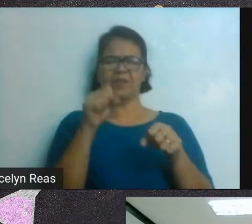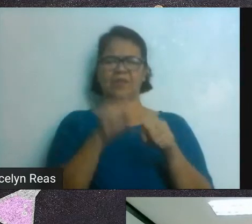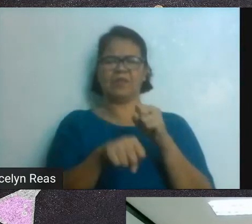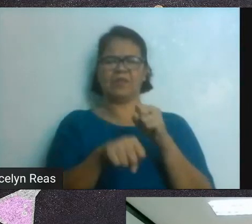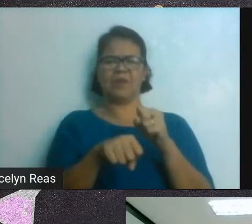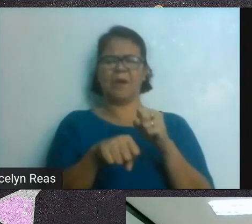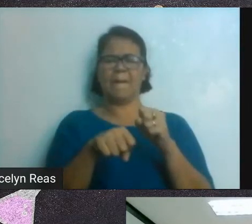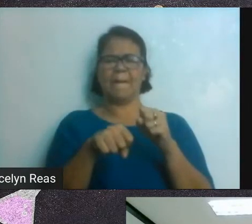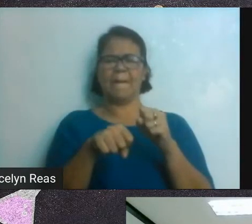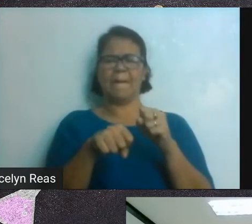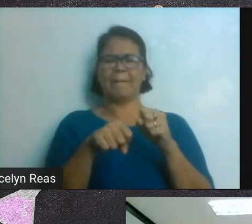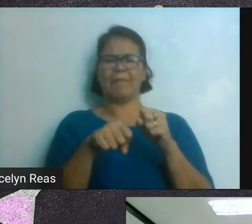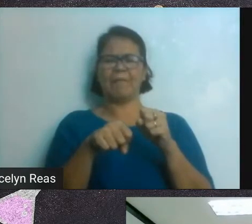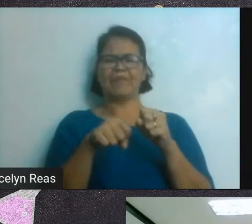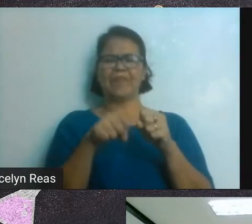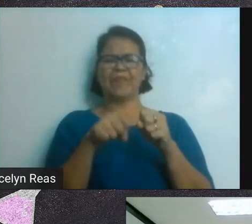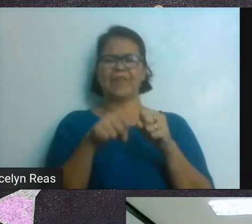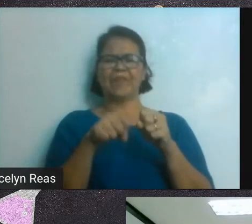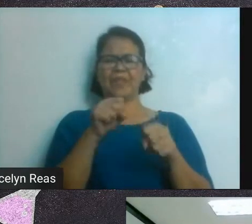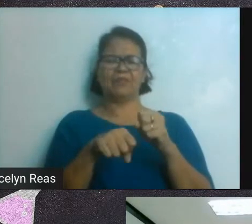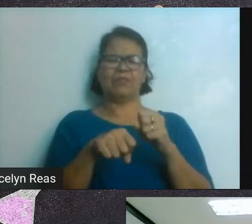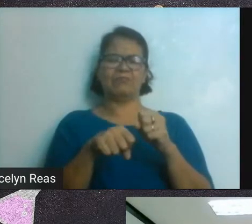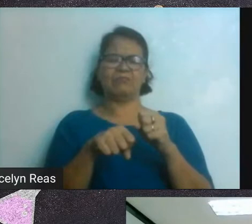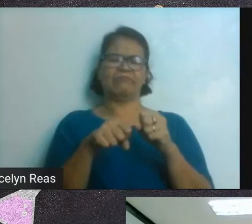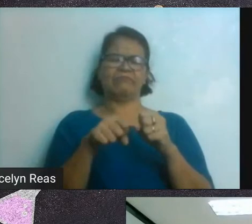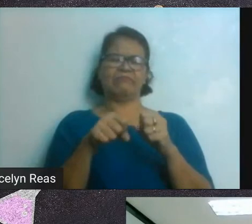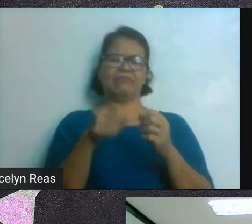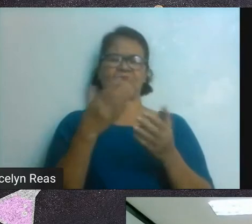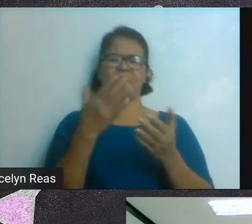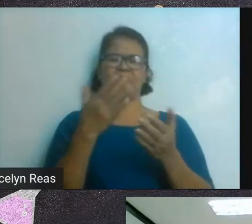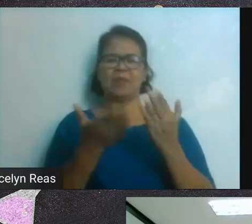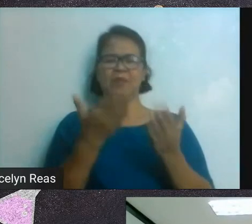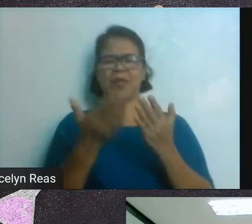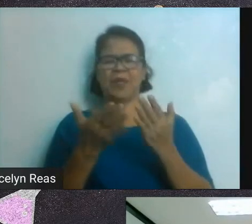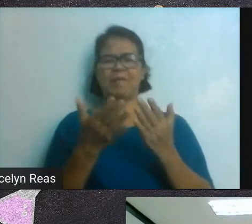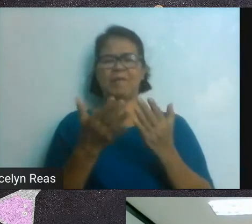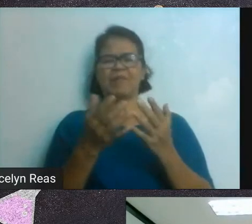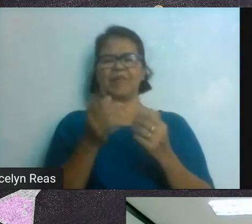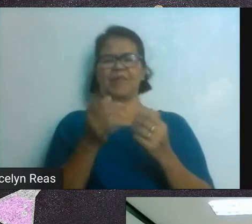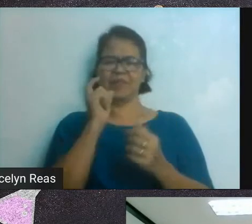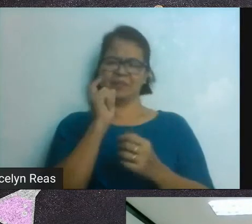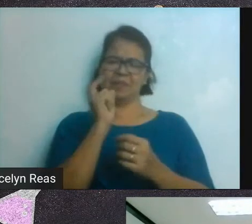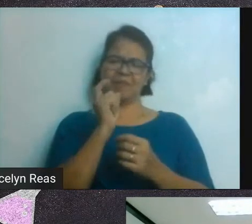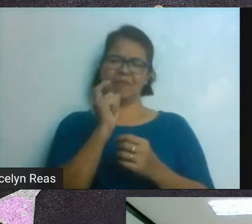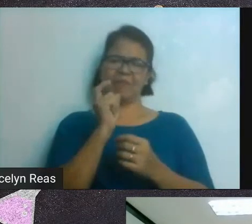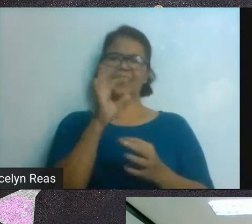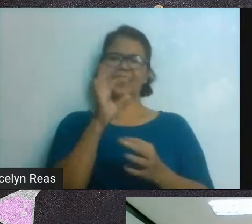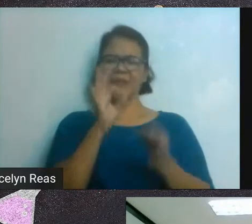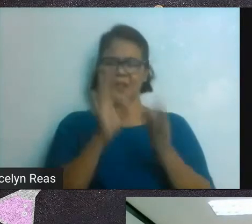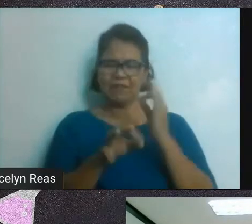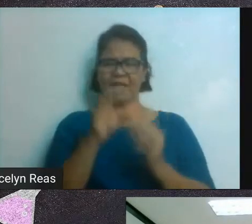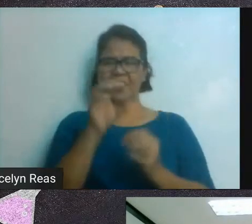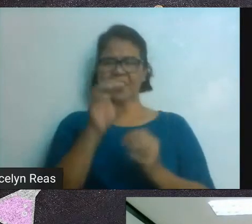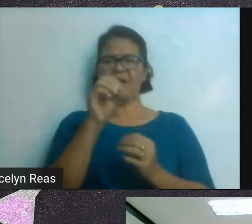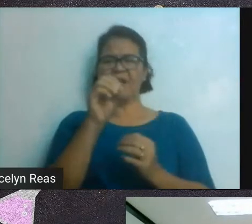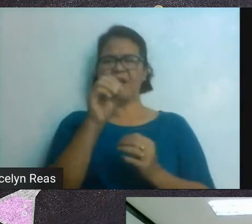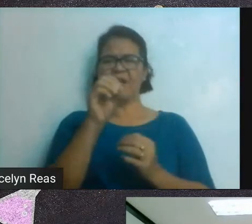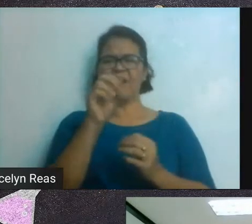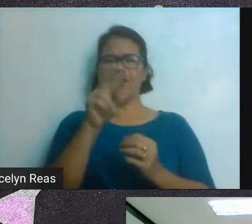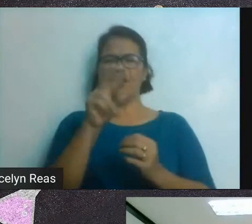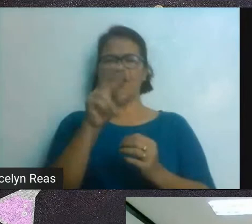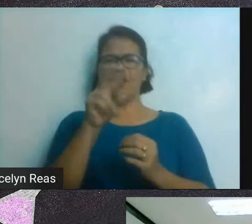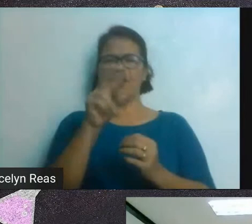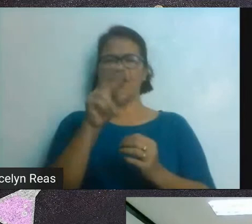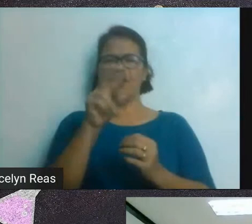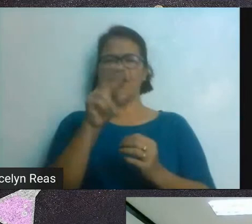sa online. Kasi the teacher can still personalize through a video call. Hawak ng